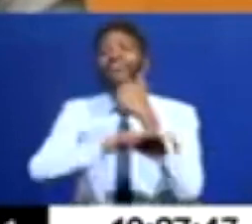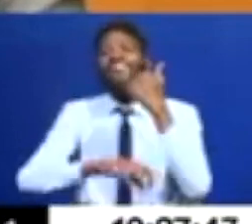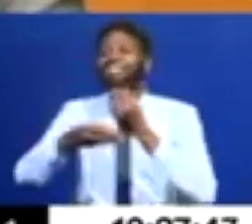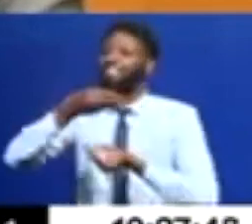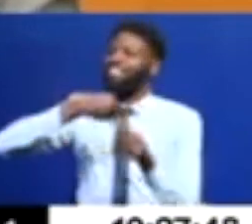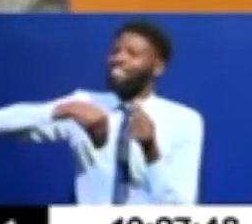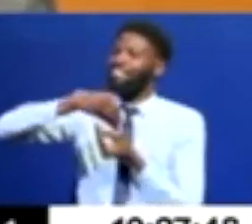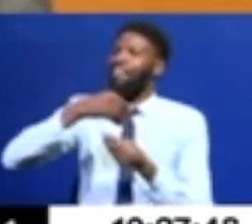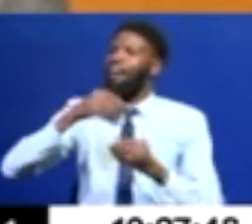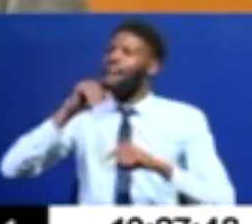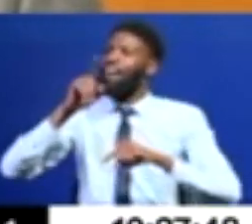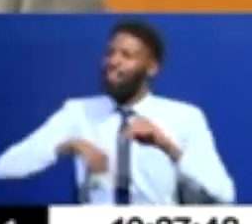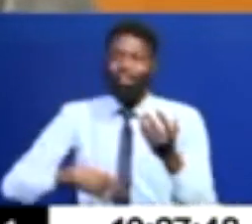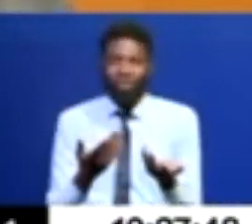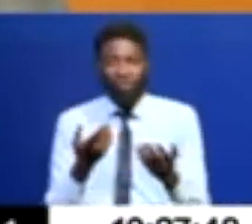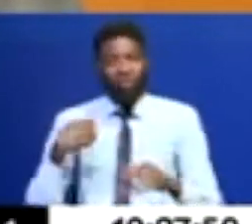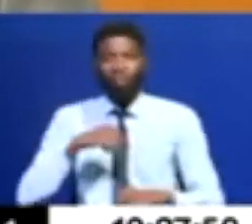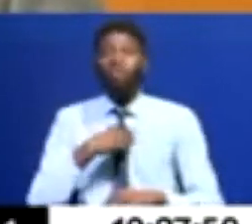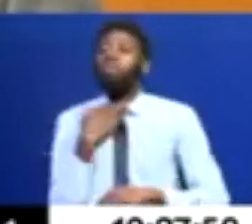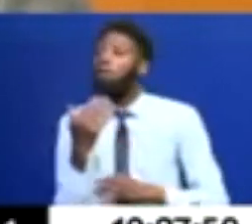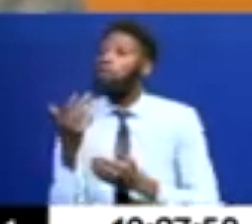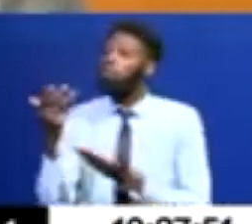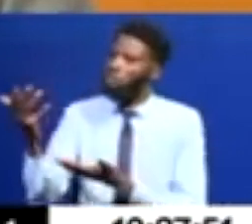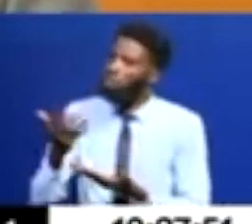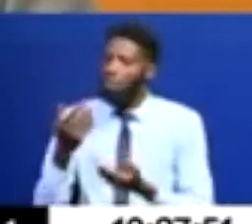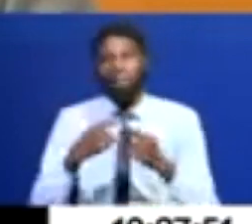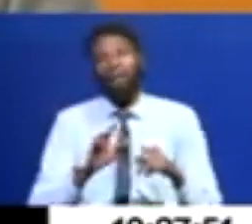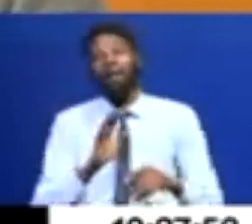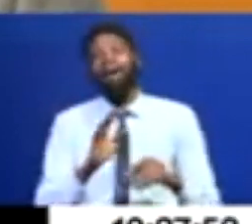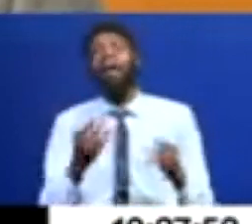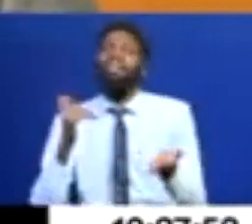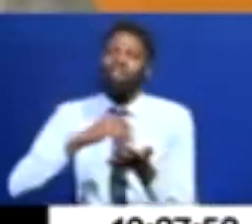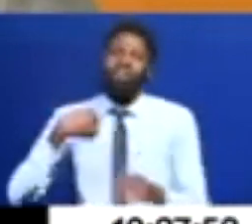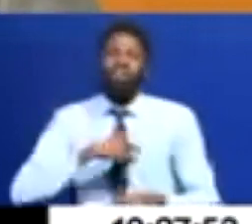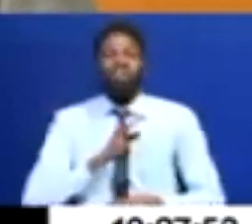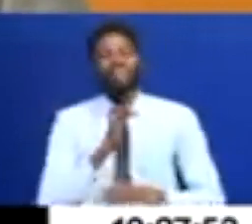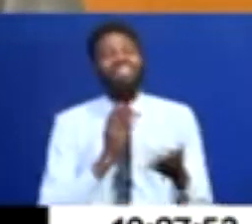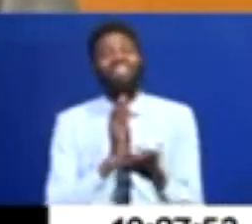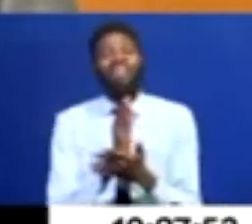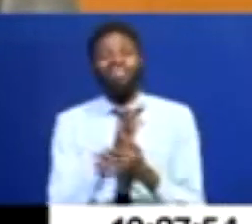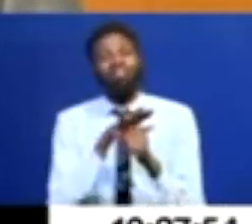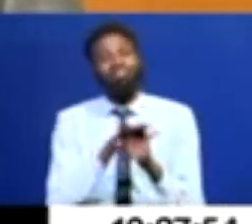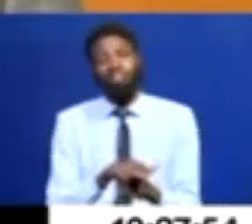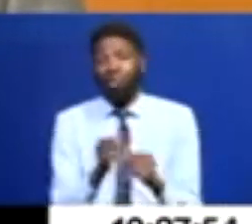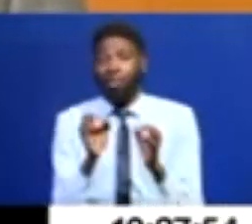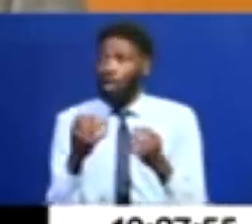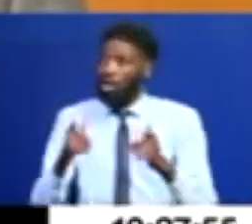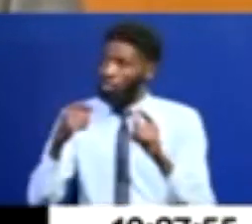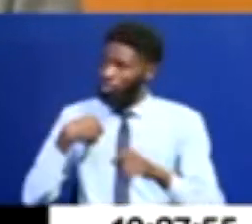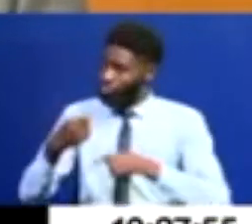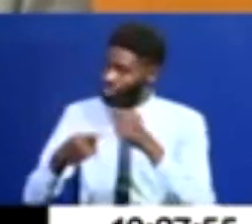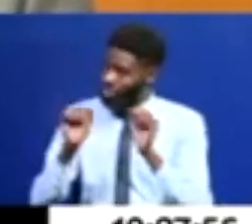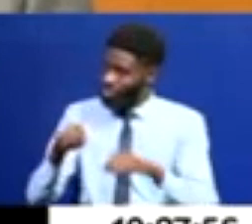attract investors, and on this other side, we are taking away their rights. So those are two, and maybe if I'm allowed, I can proceed with